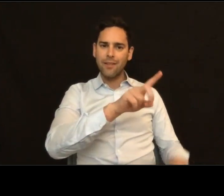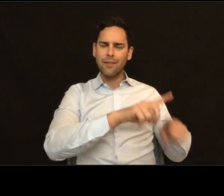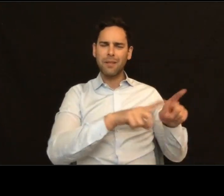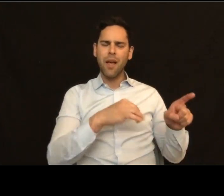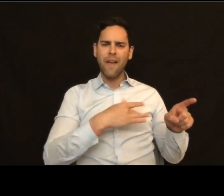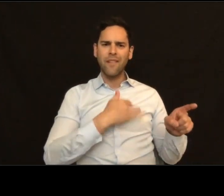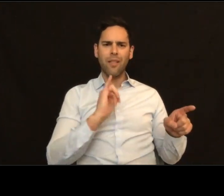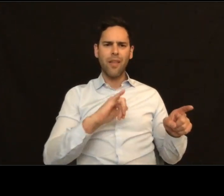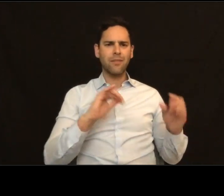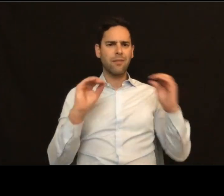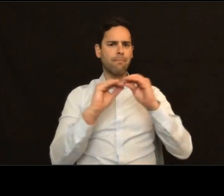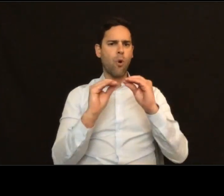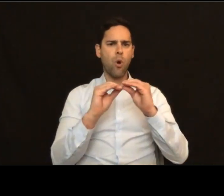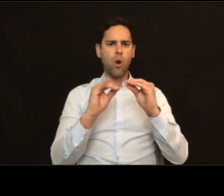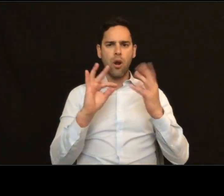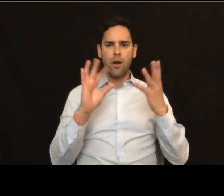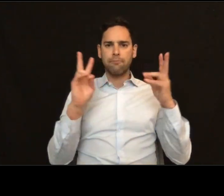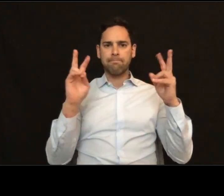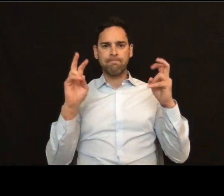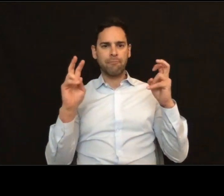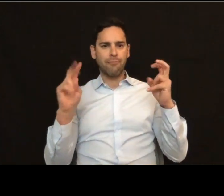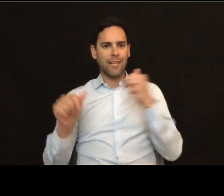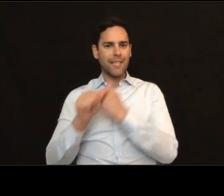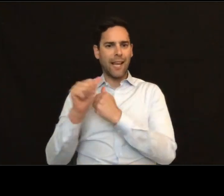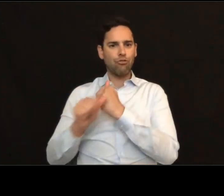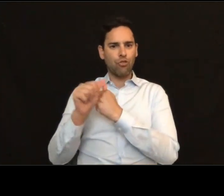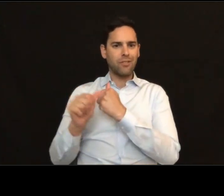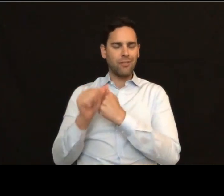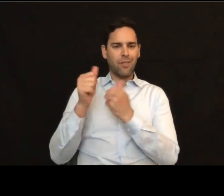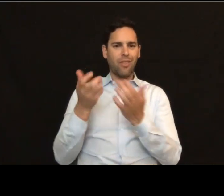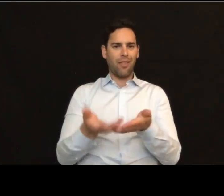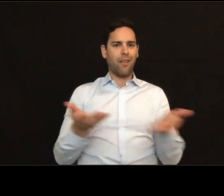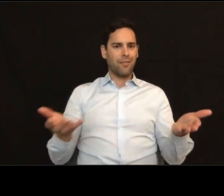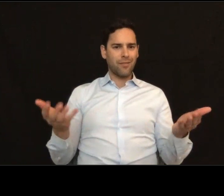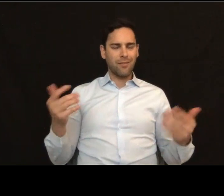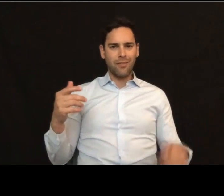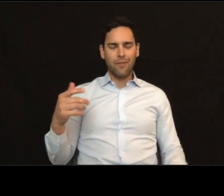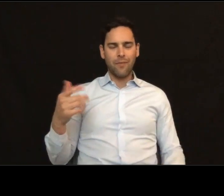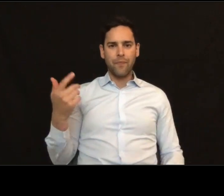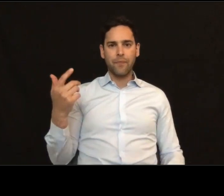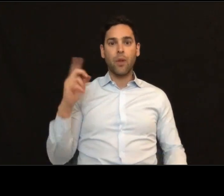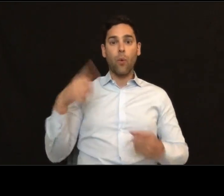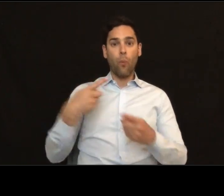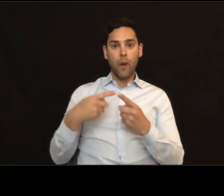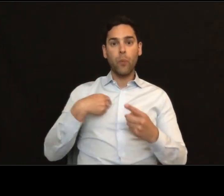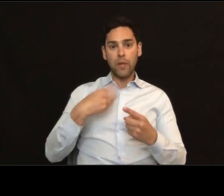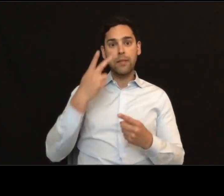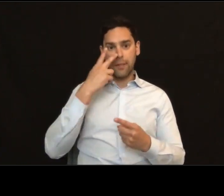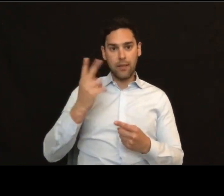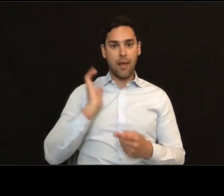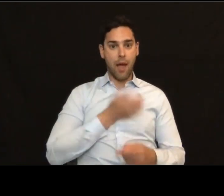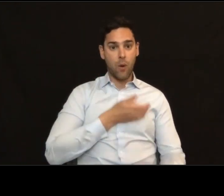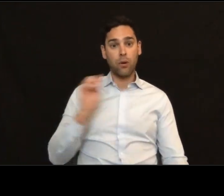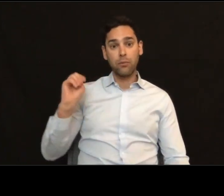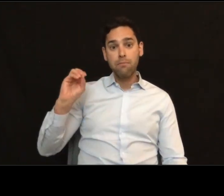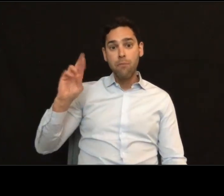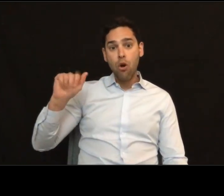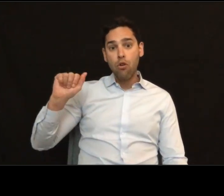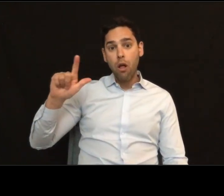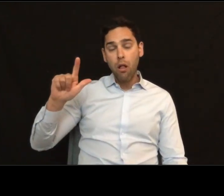I guess dangerous territory is when we start seeing our moral obligations, what we're actually trying to give back to